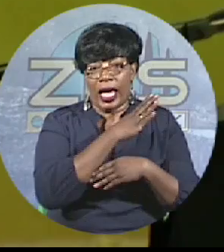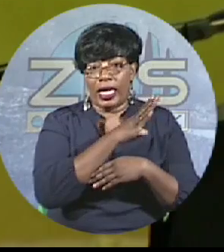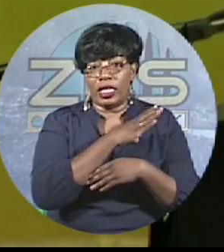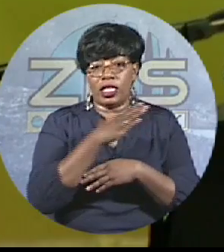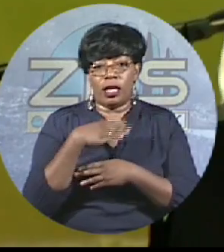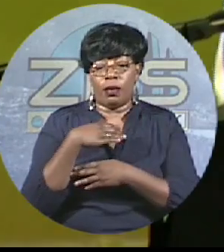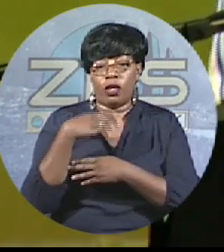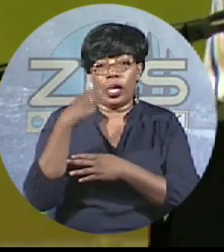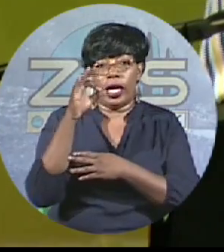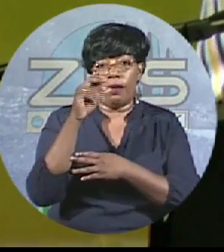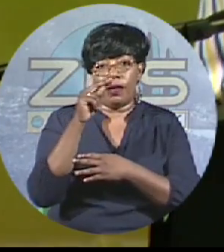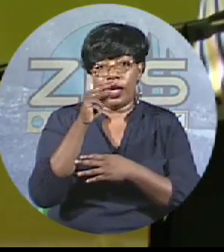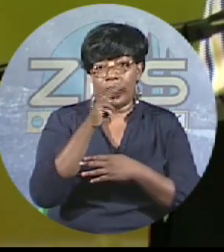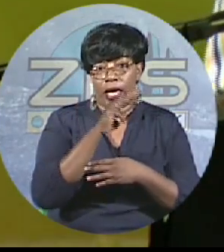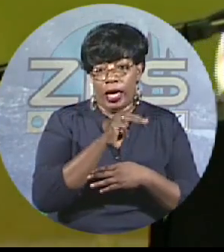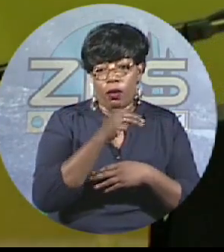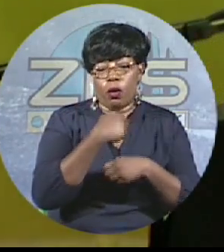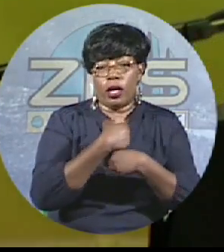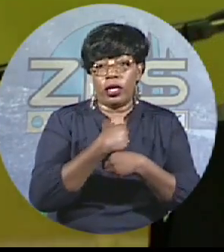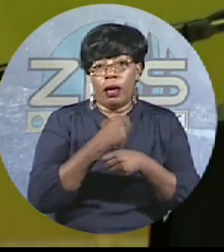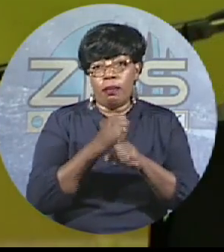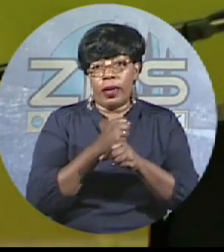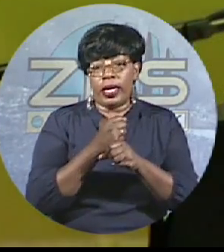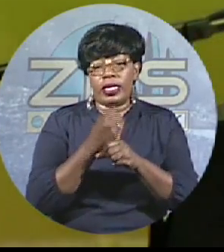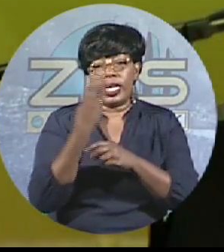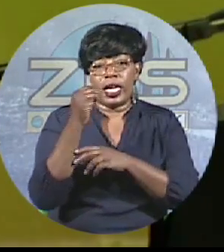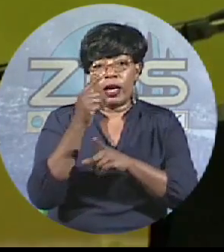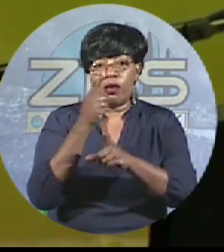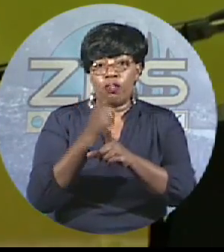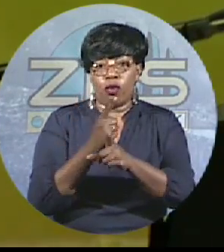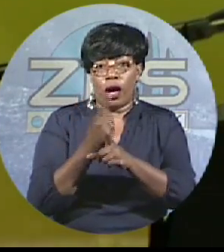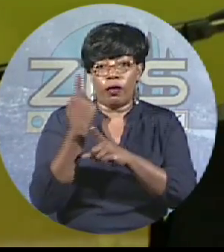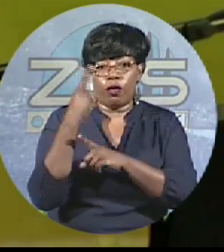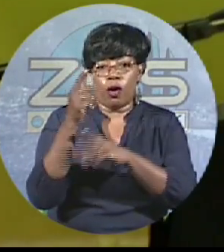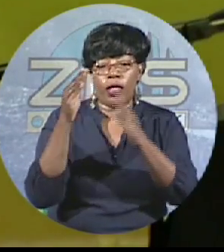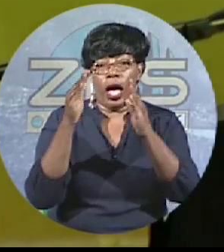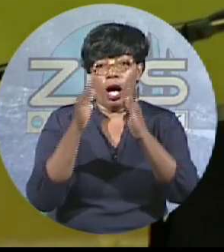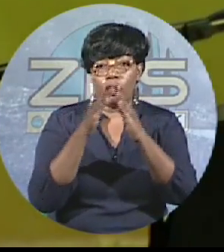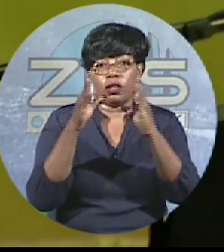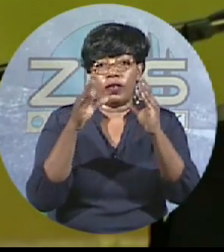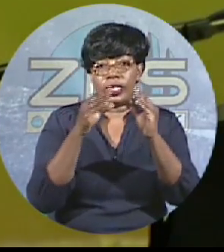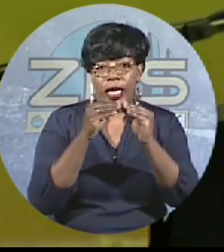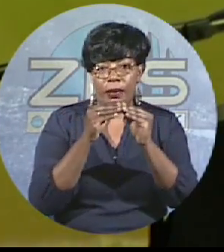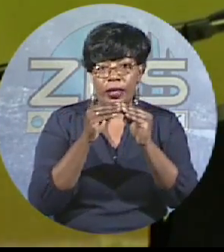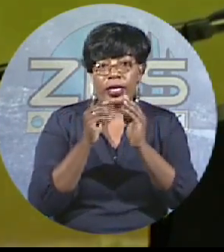FNM, then what makes him suitable for the House of Assembly?